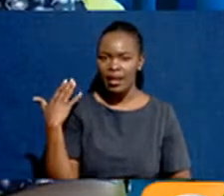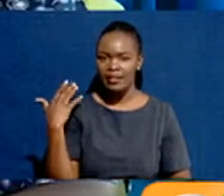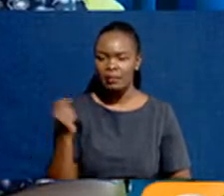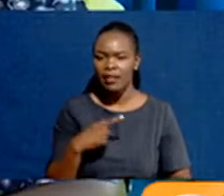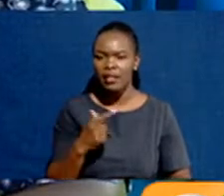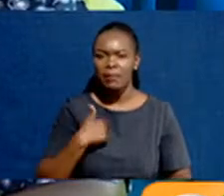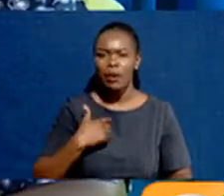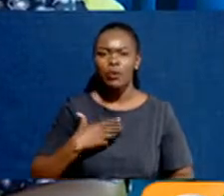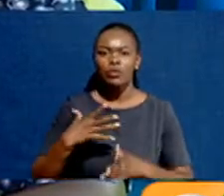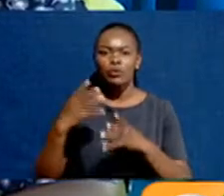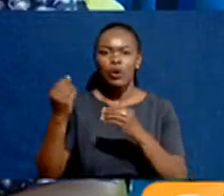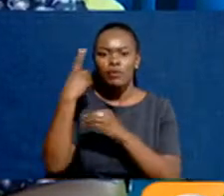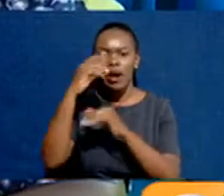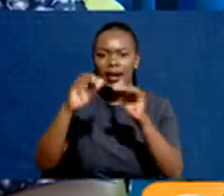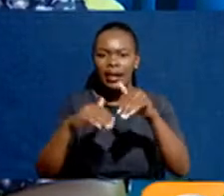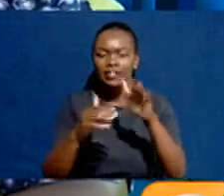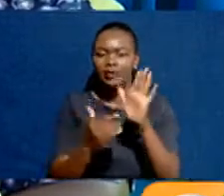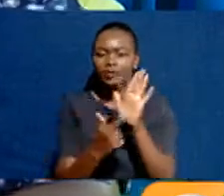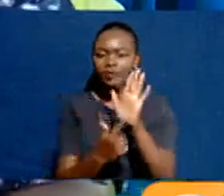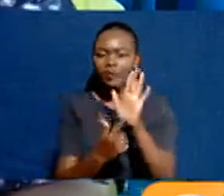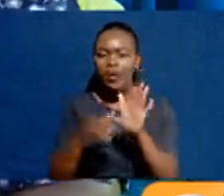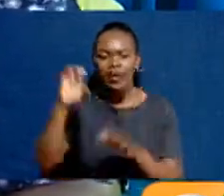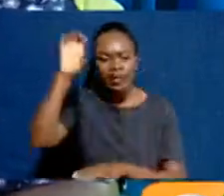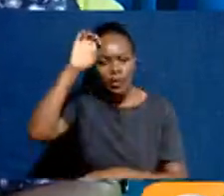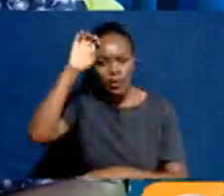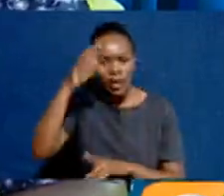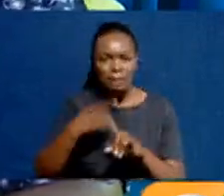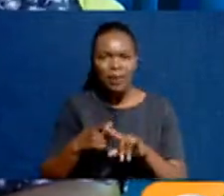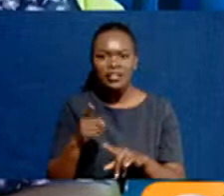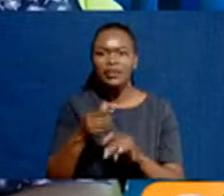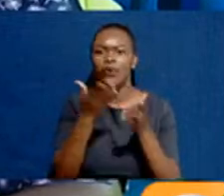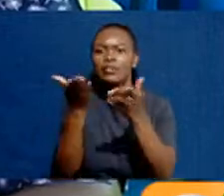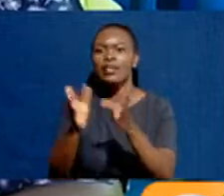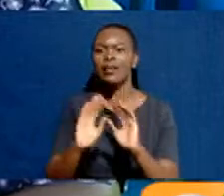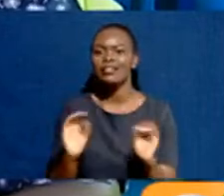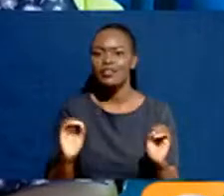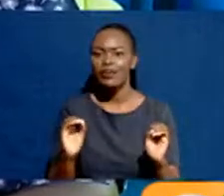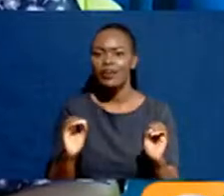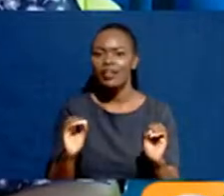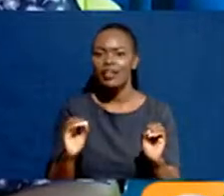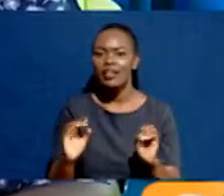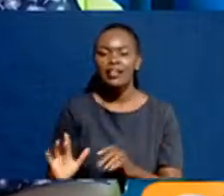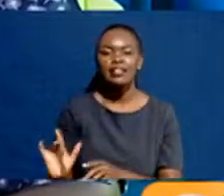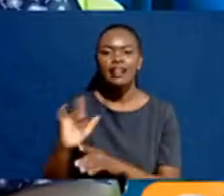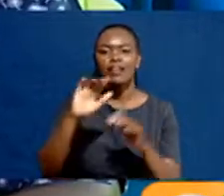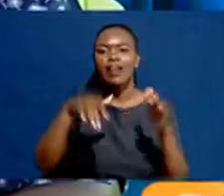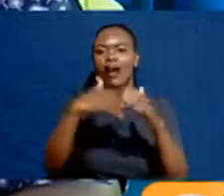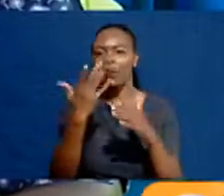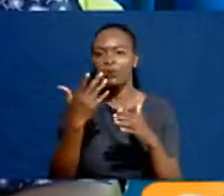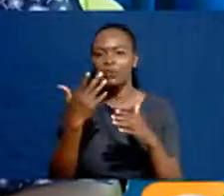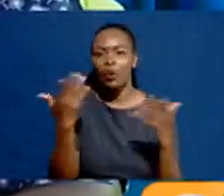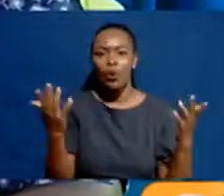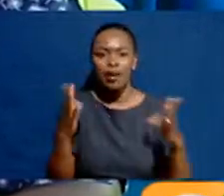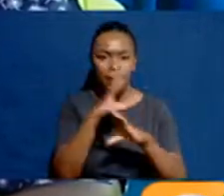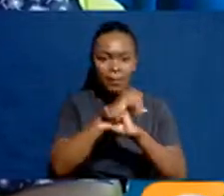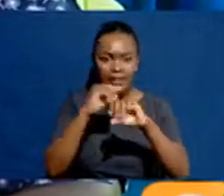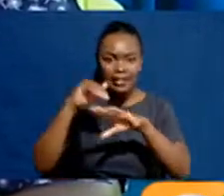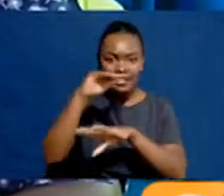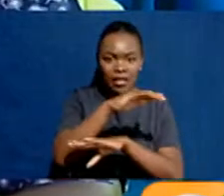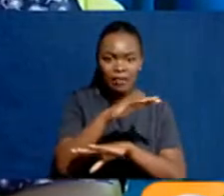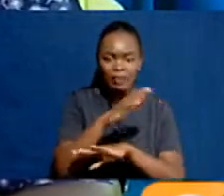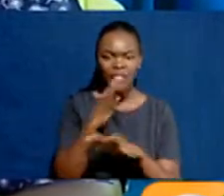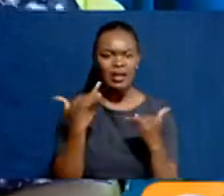show in Eldoret, and he was not here. He was in some country where the president had sent him. If there was a